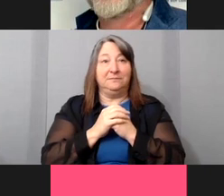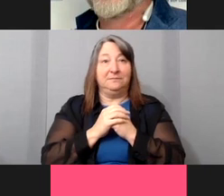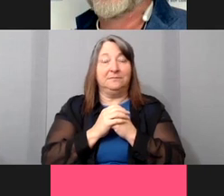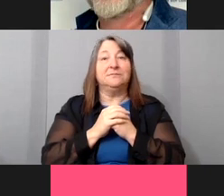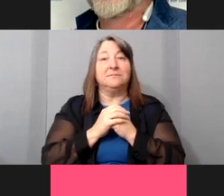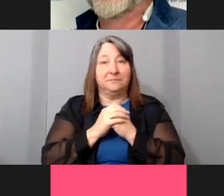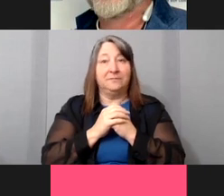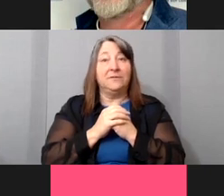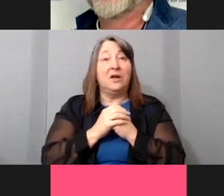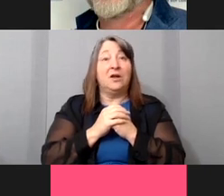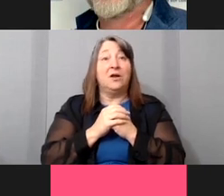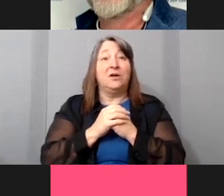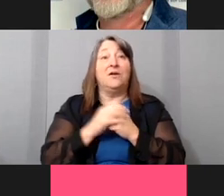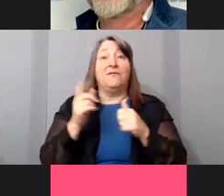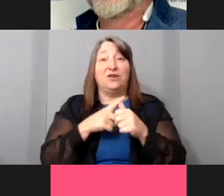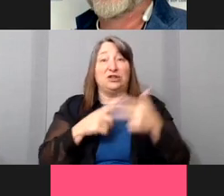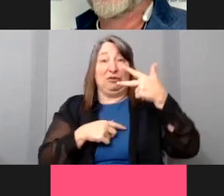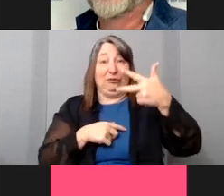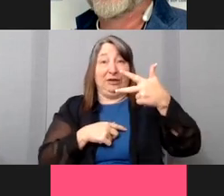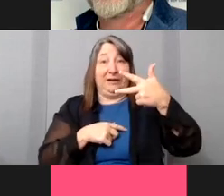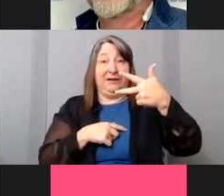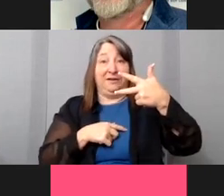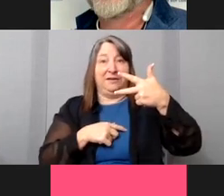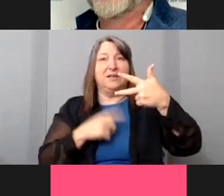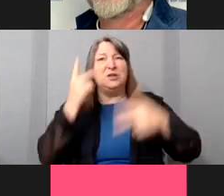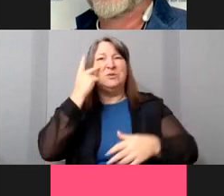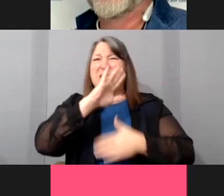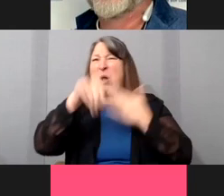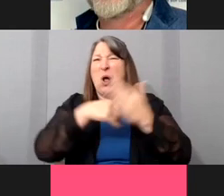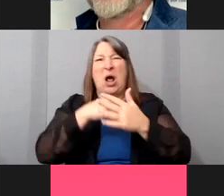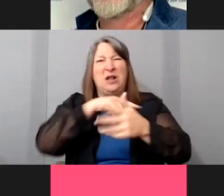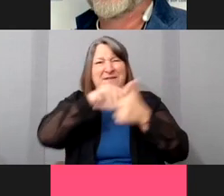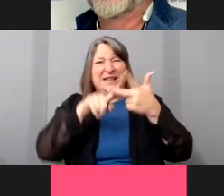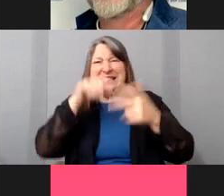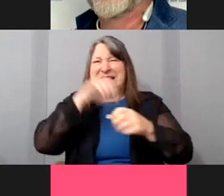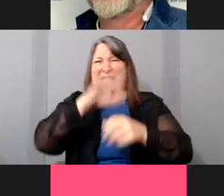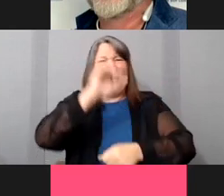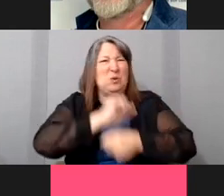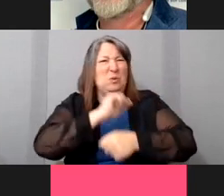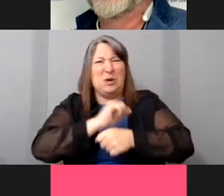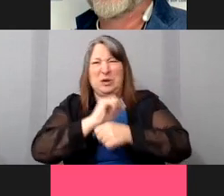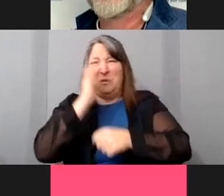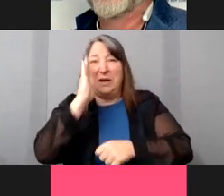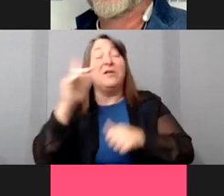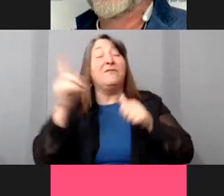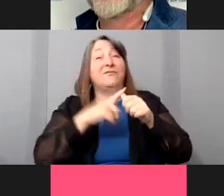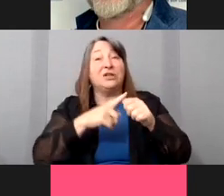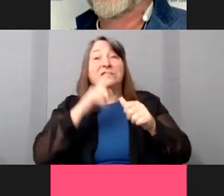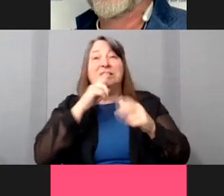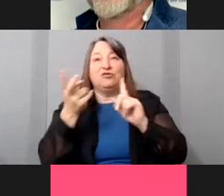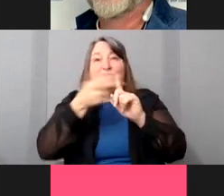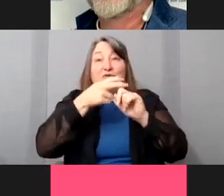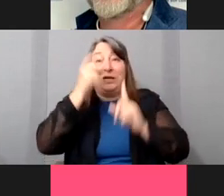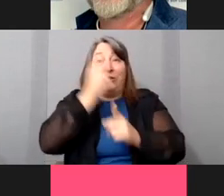So the first three of them, and I think you will see all of these reflected in your work. First is kind of recruiting the right folks to